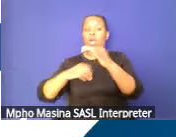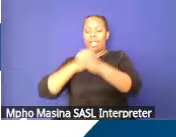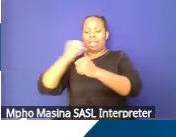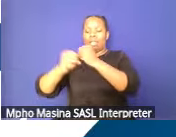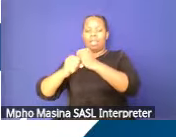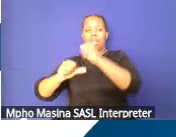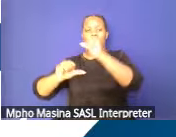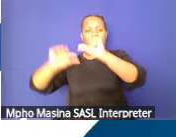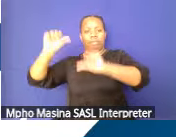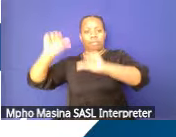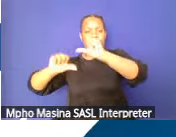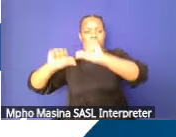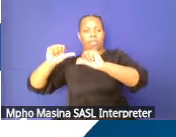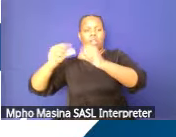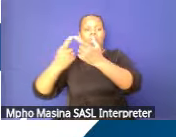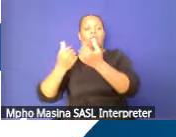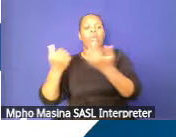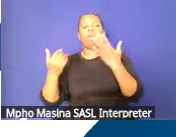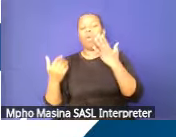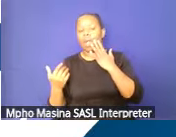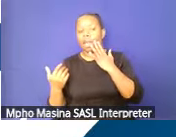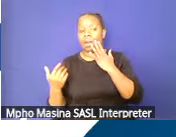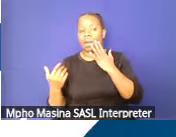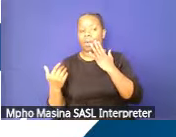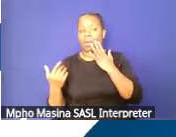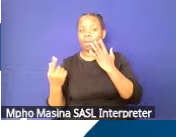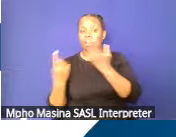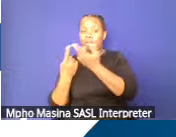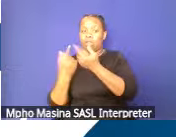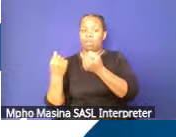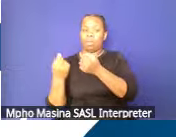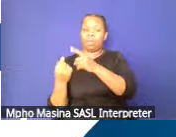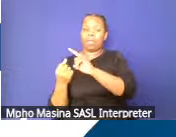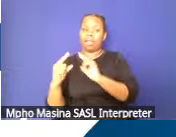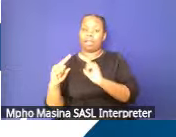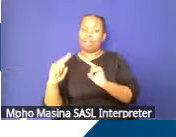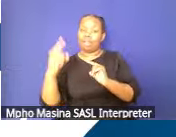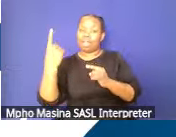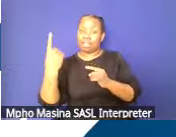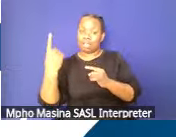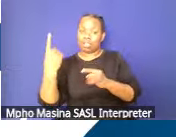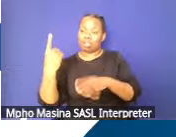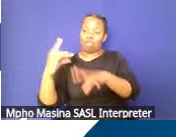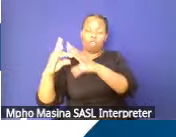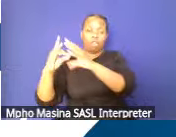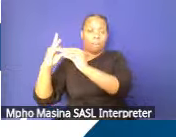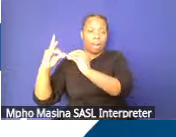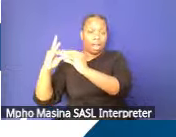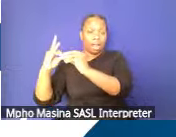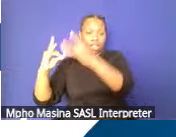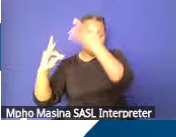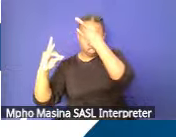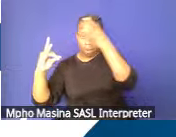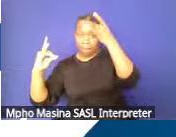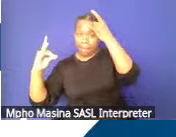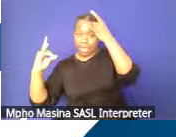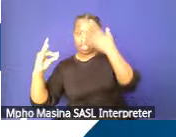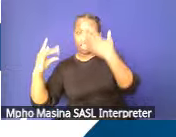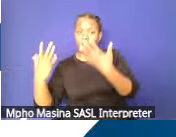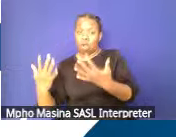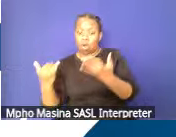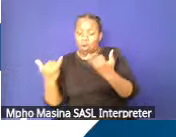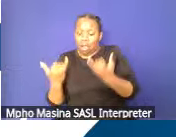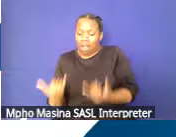runs from the 1st of March of a current